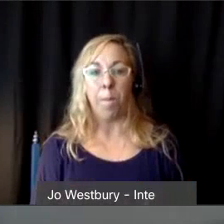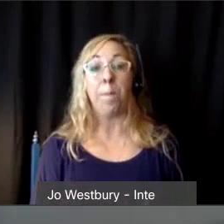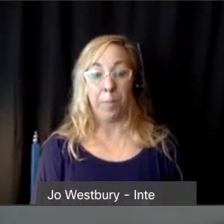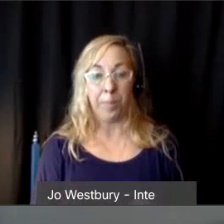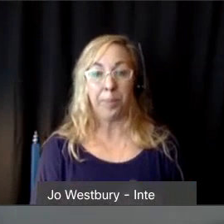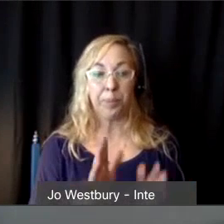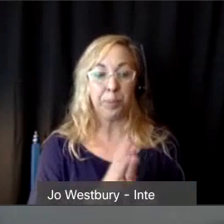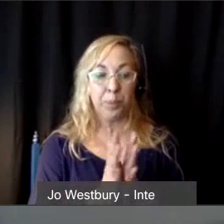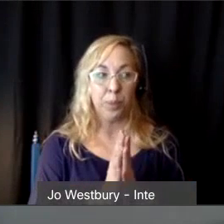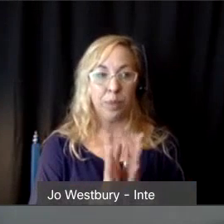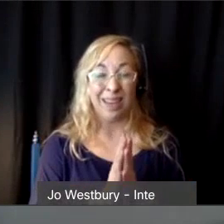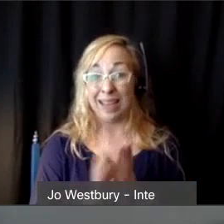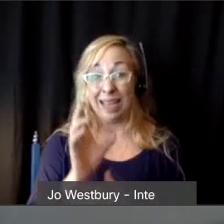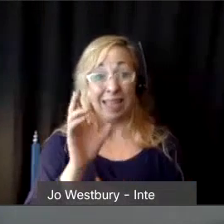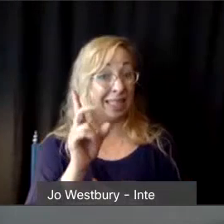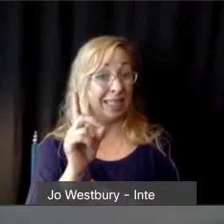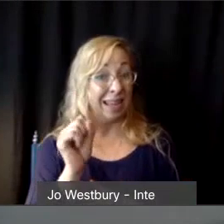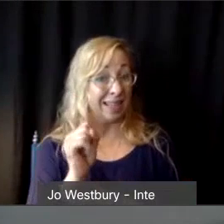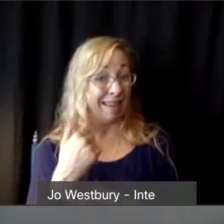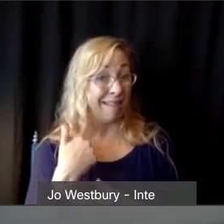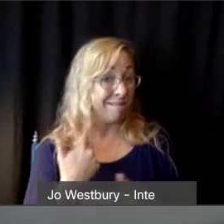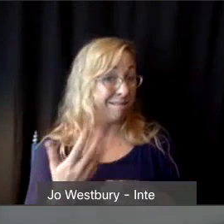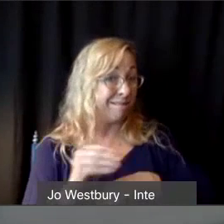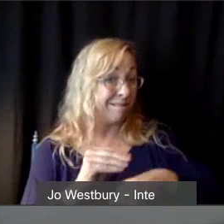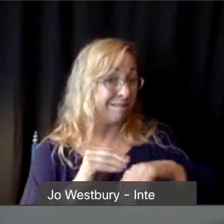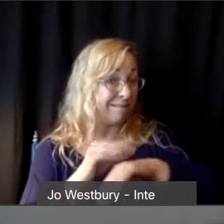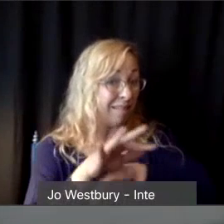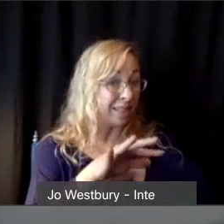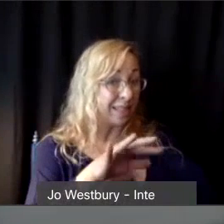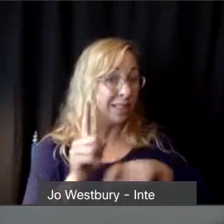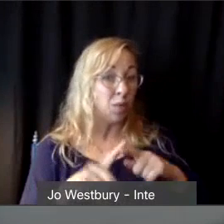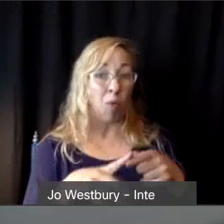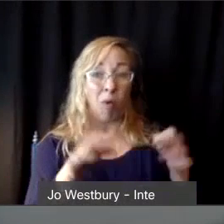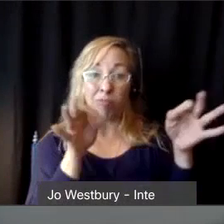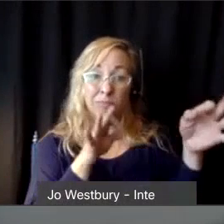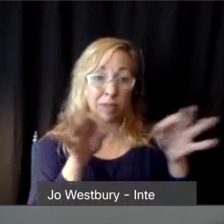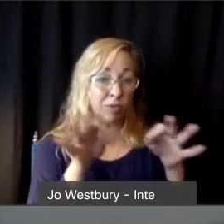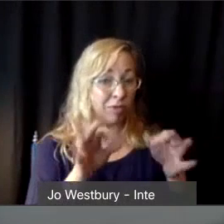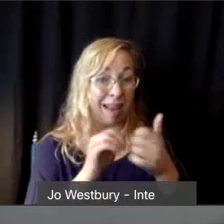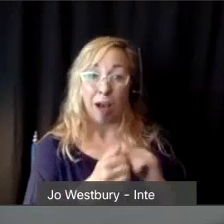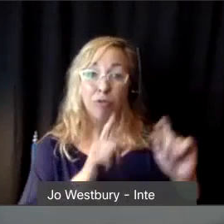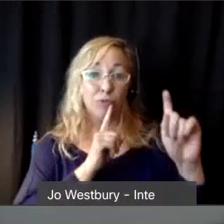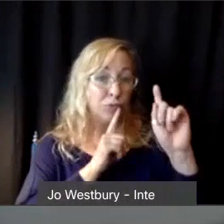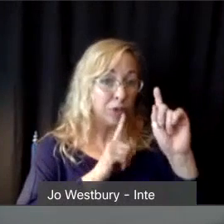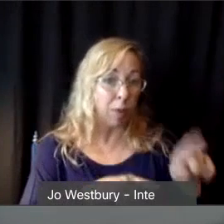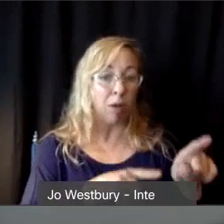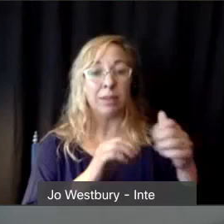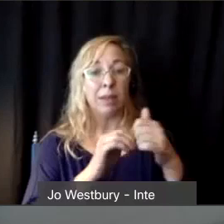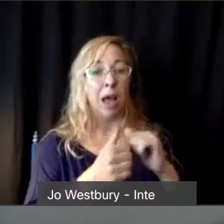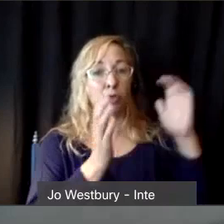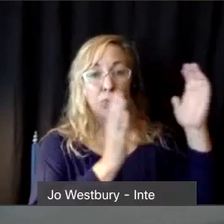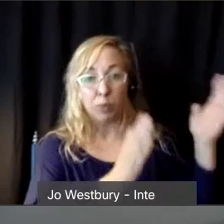So does DDS have any advice or instruction on responses, preparation for